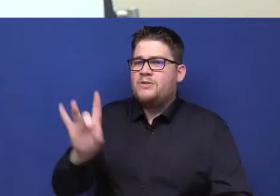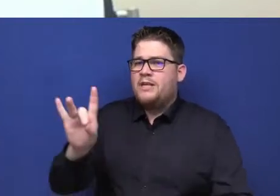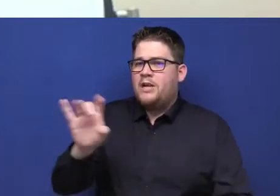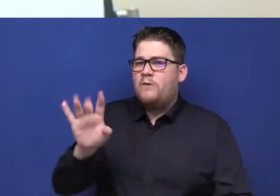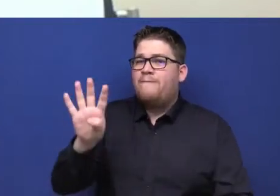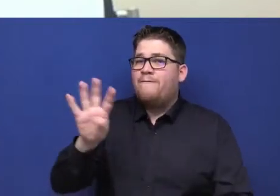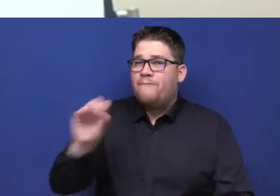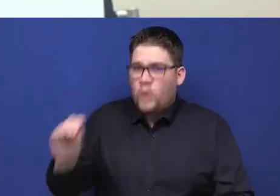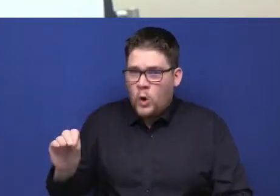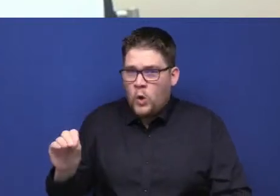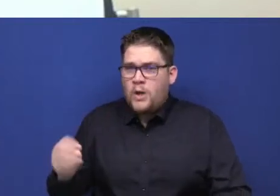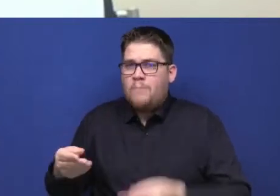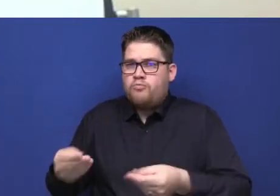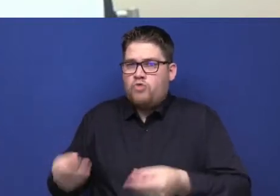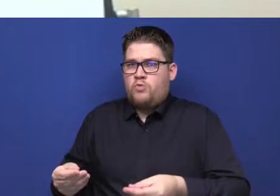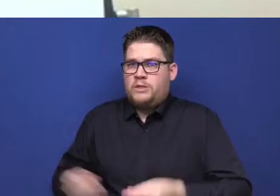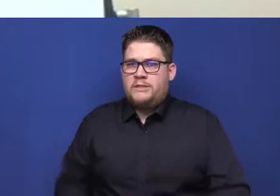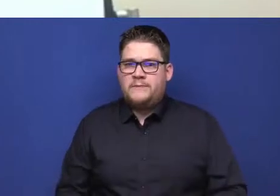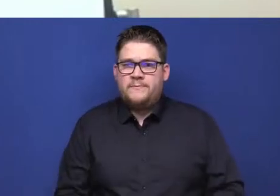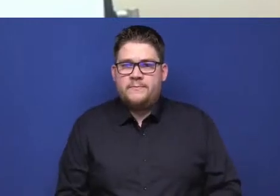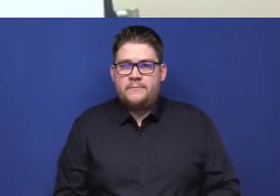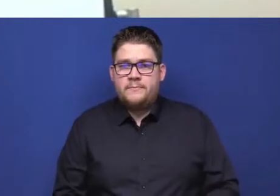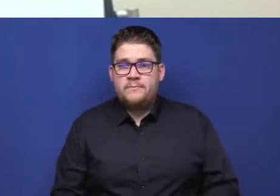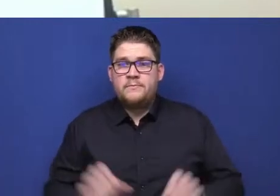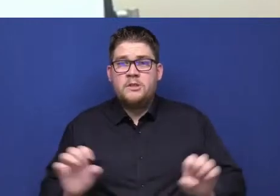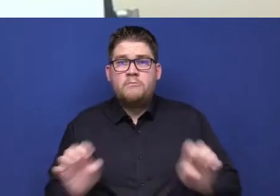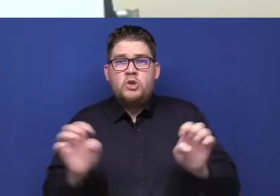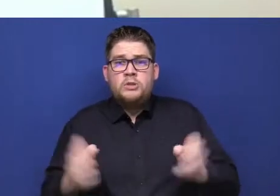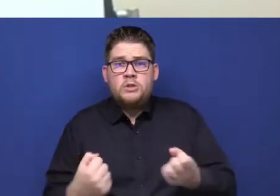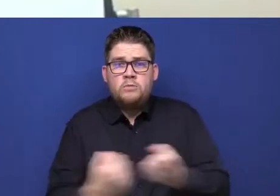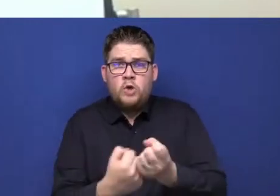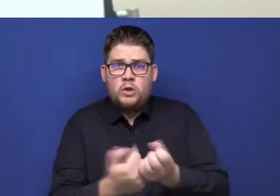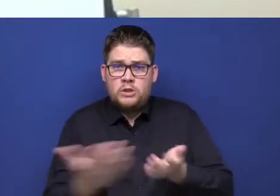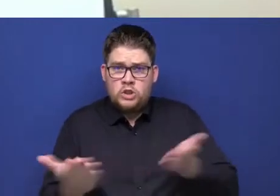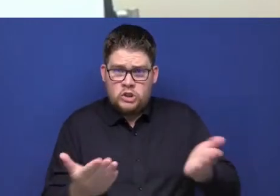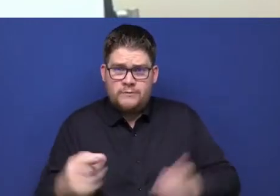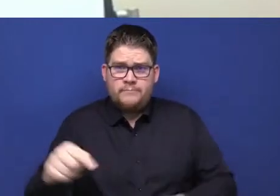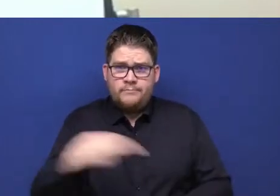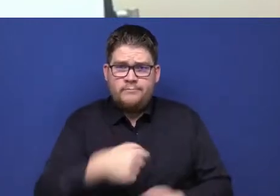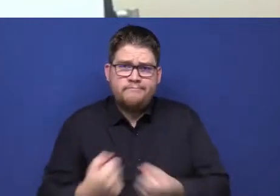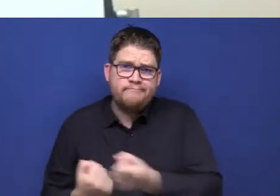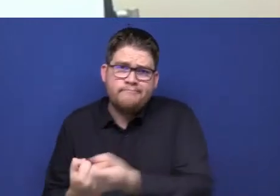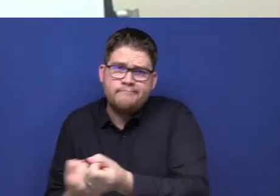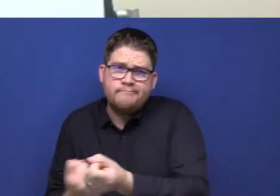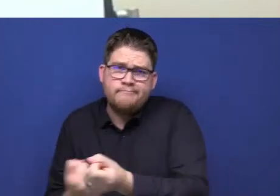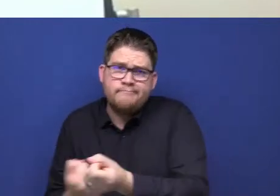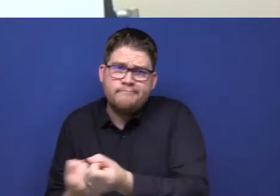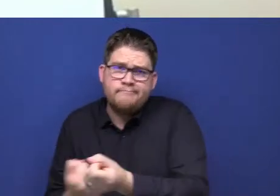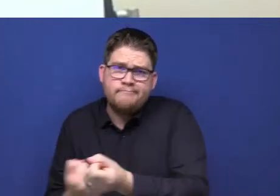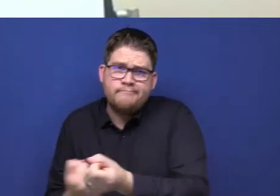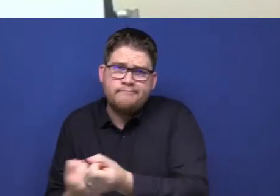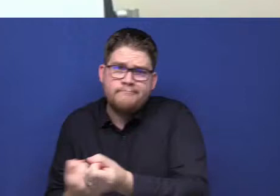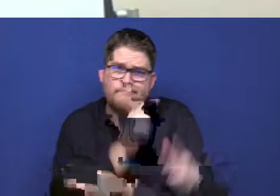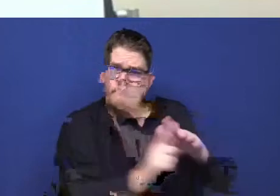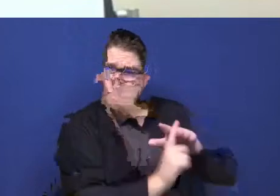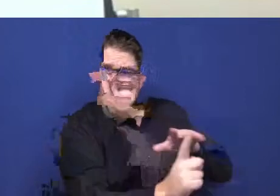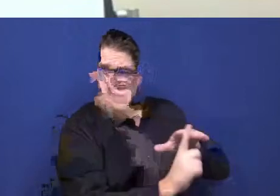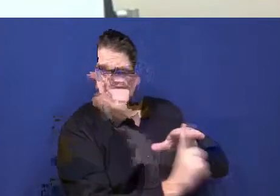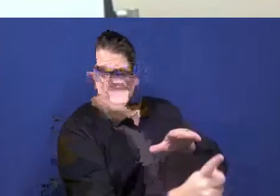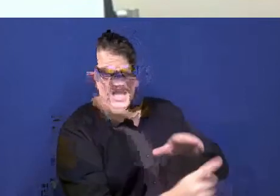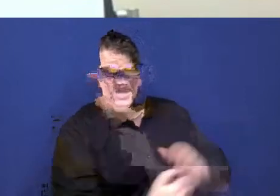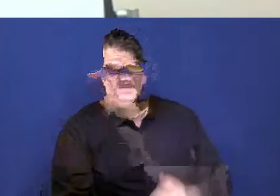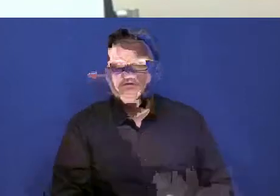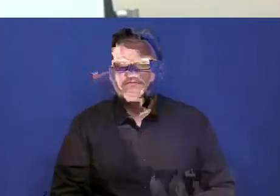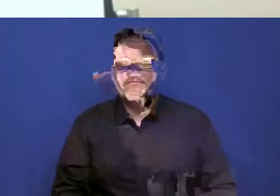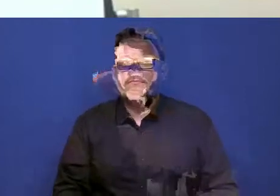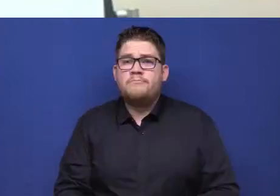we have reception centers located in the following communities: Seabird Island First Nation near Agassiz, 100 Mile House in